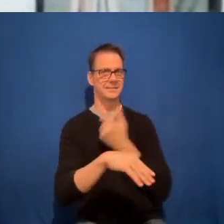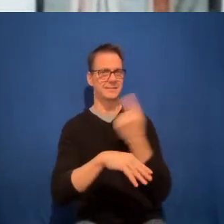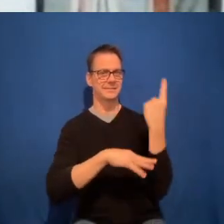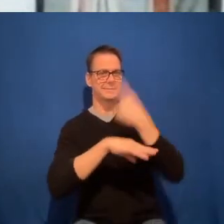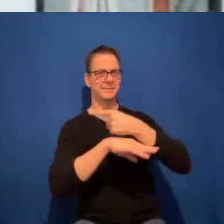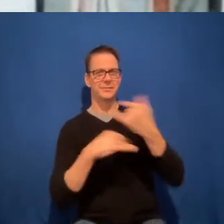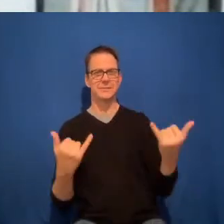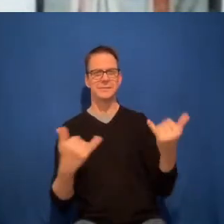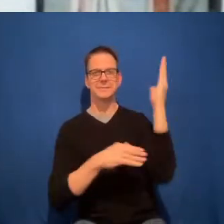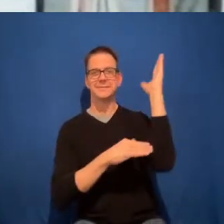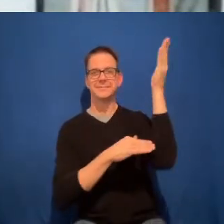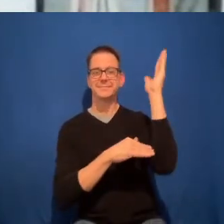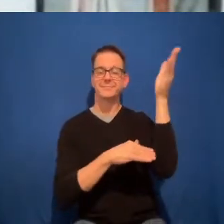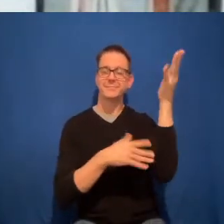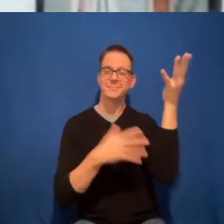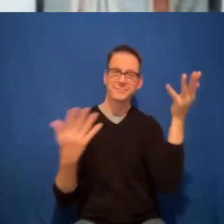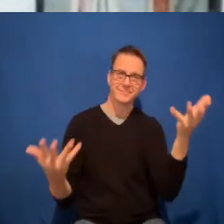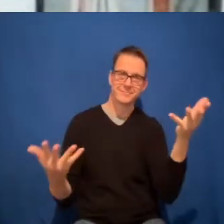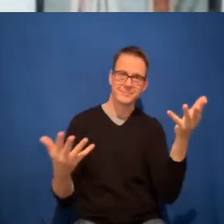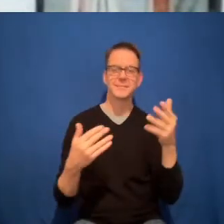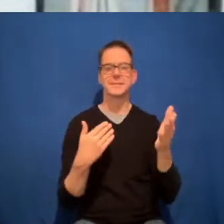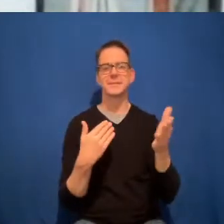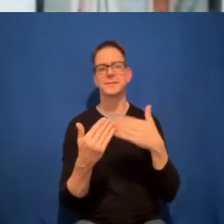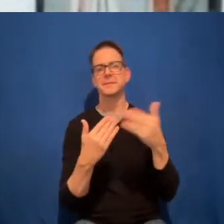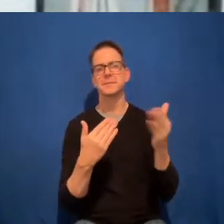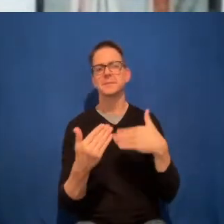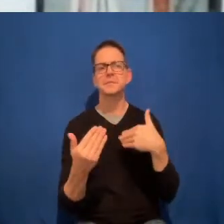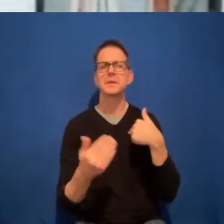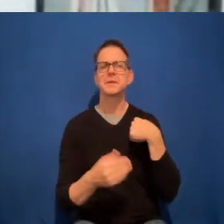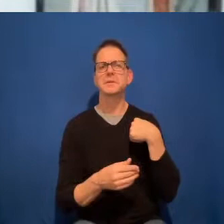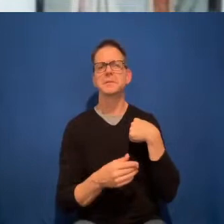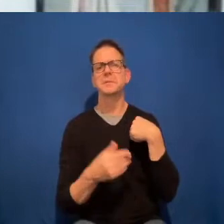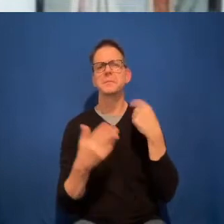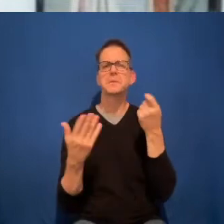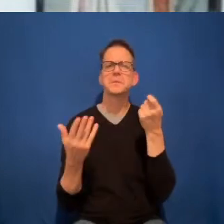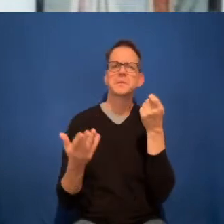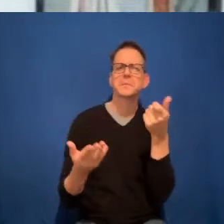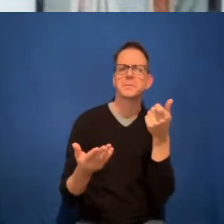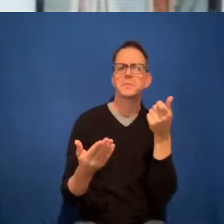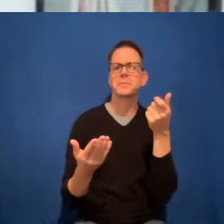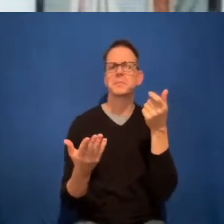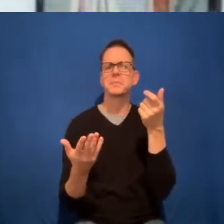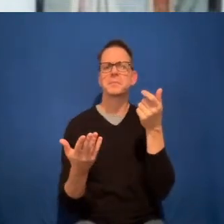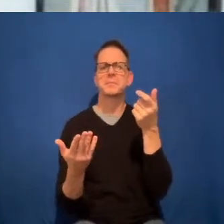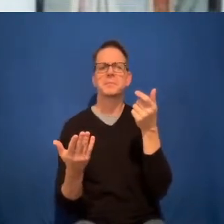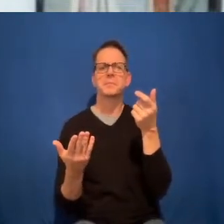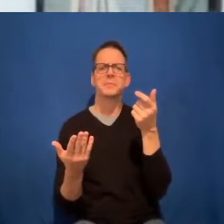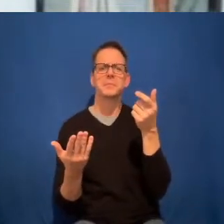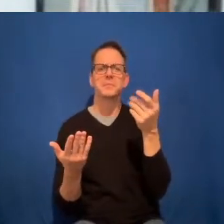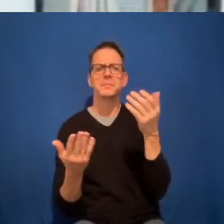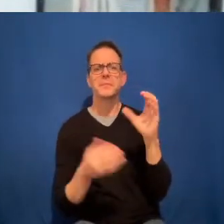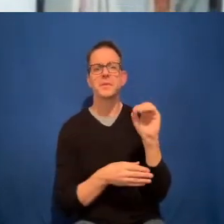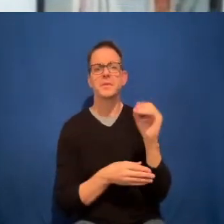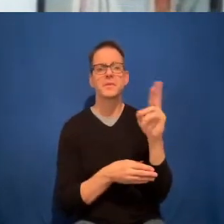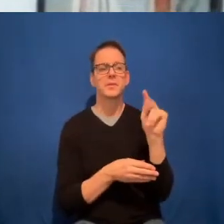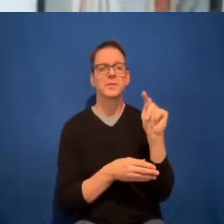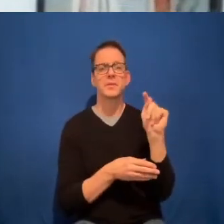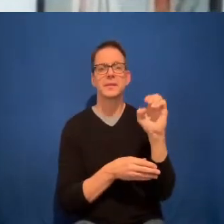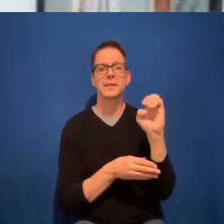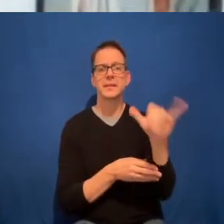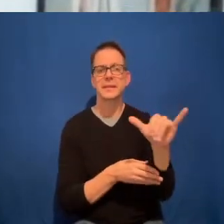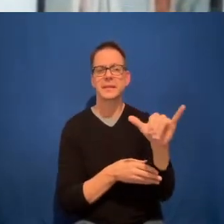But I do have a little bit of insight because Courtney Thiero has released his